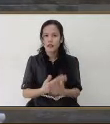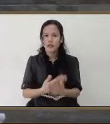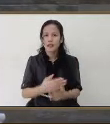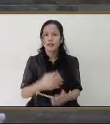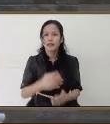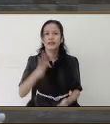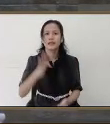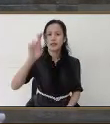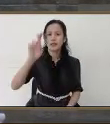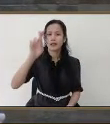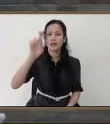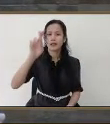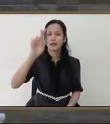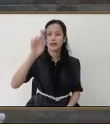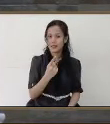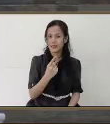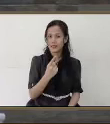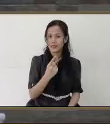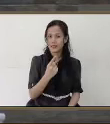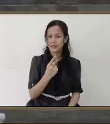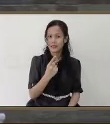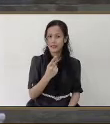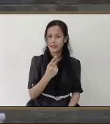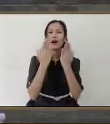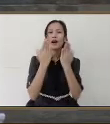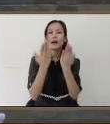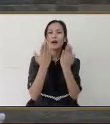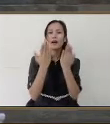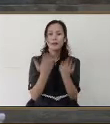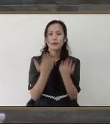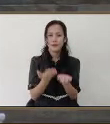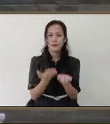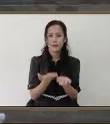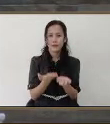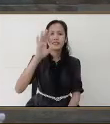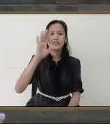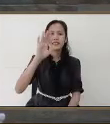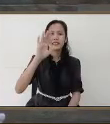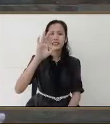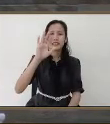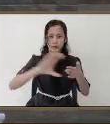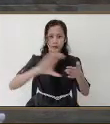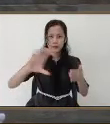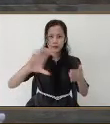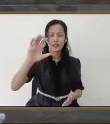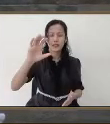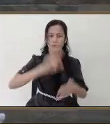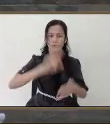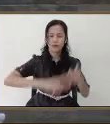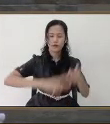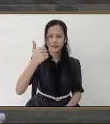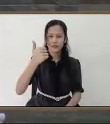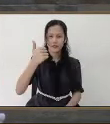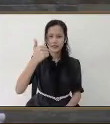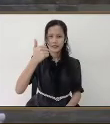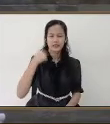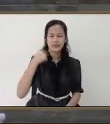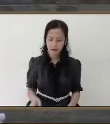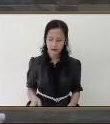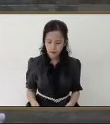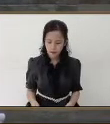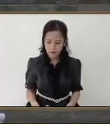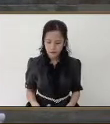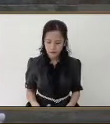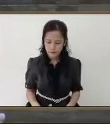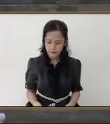verse number 10. For Ezra had prepared his heart to seek the law of the Lord, and to do